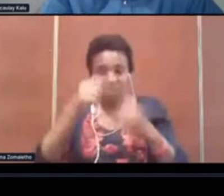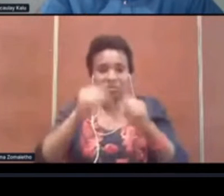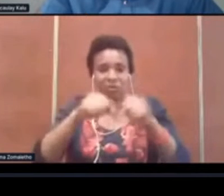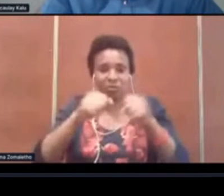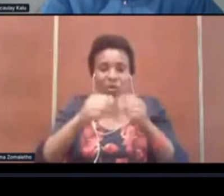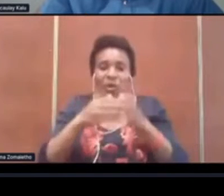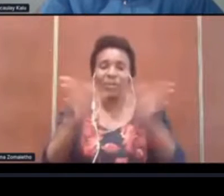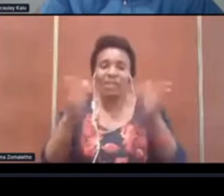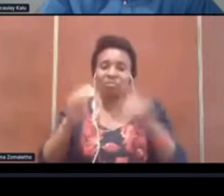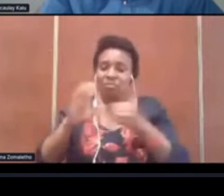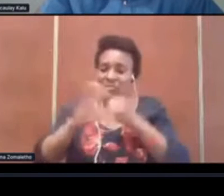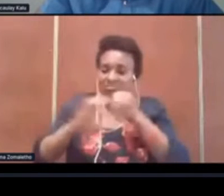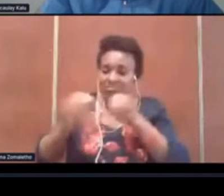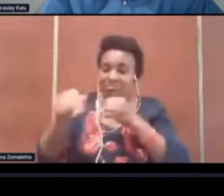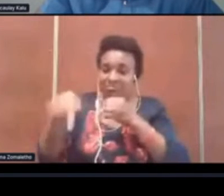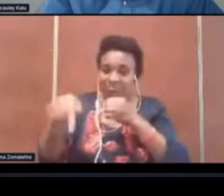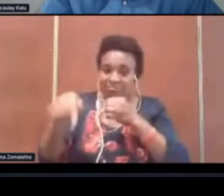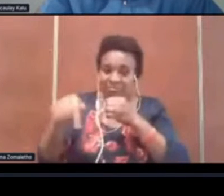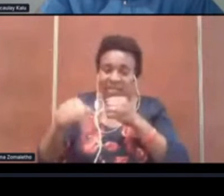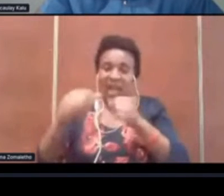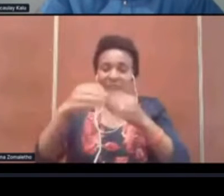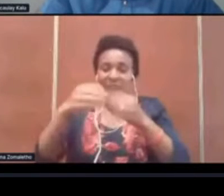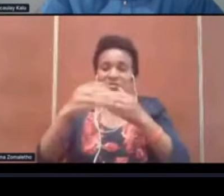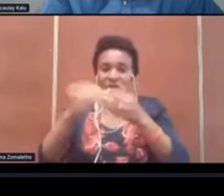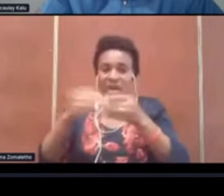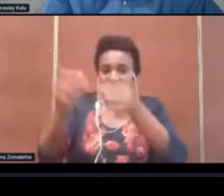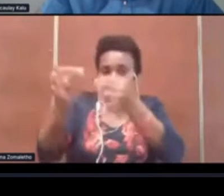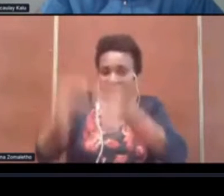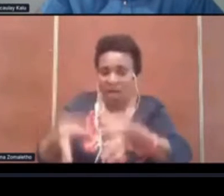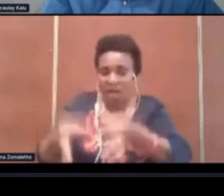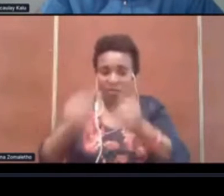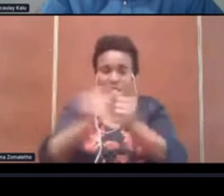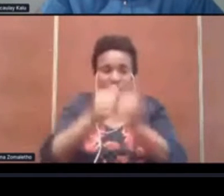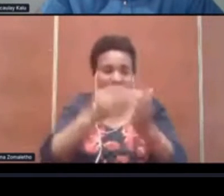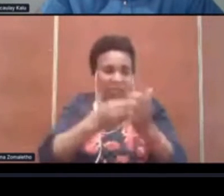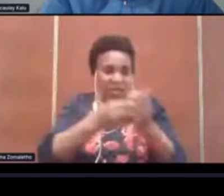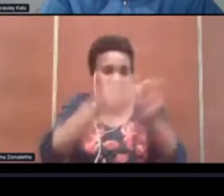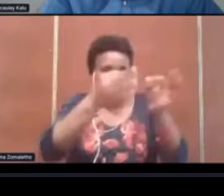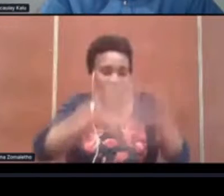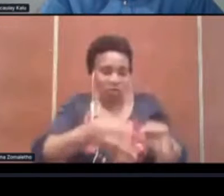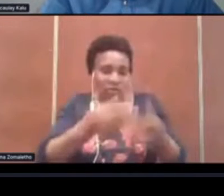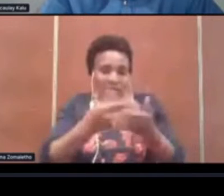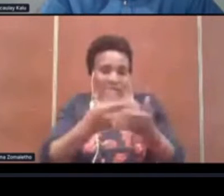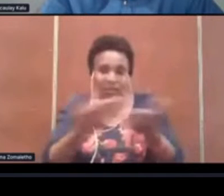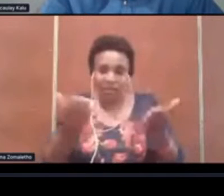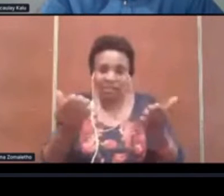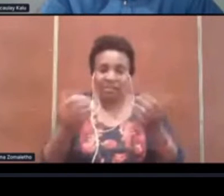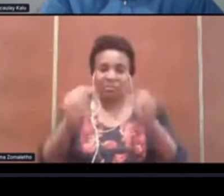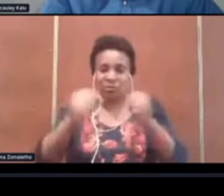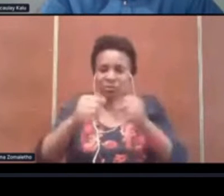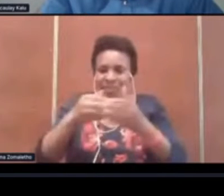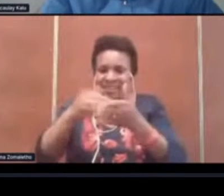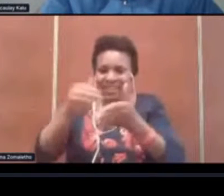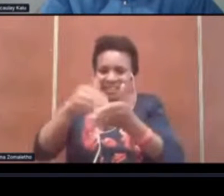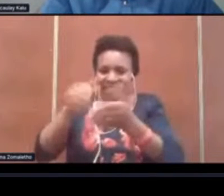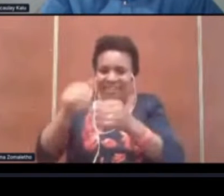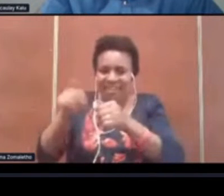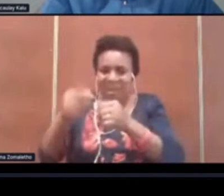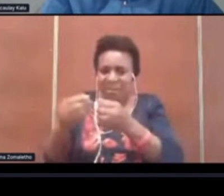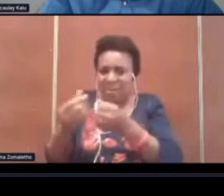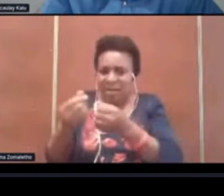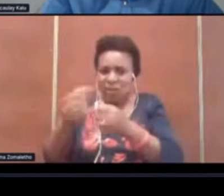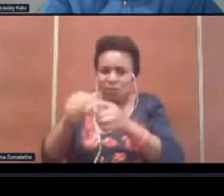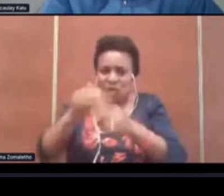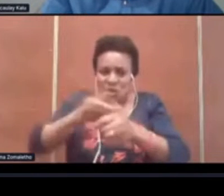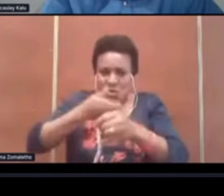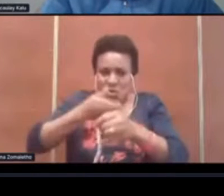citizens to have dollar account, pound accounts, and all these things, those people can send remittance to their own account, and then